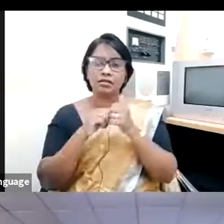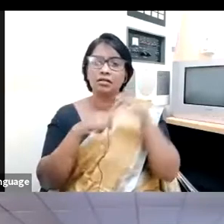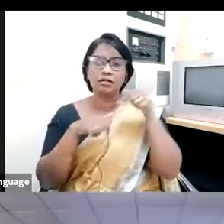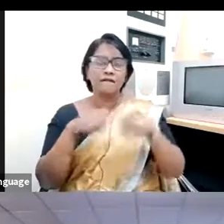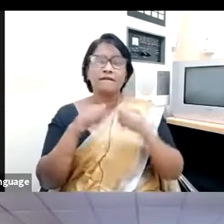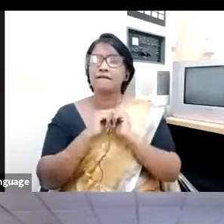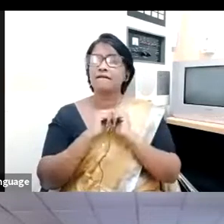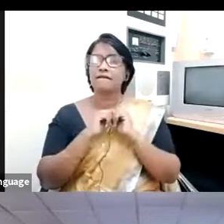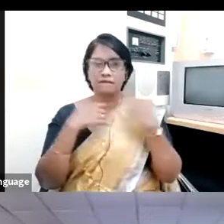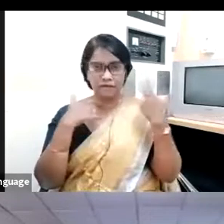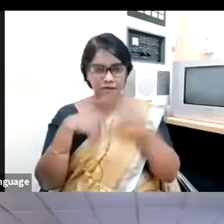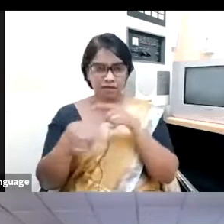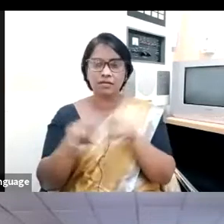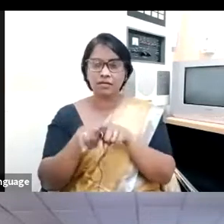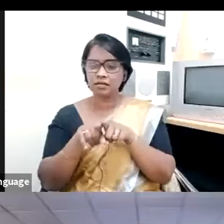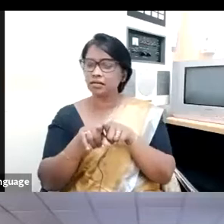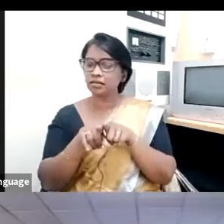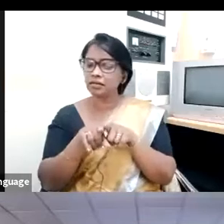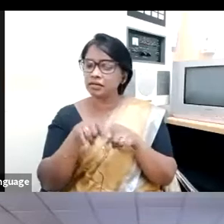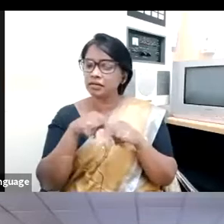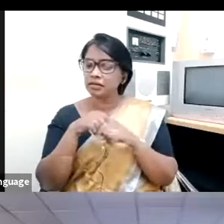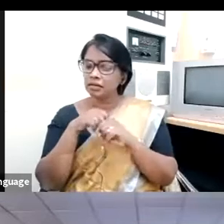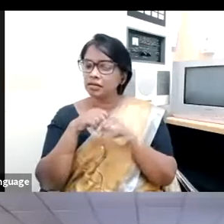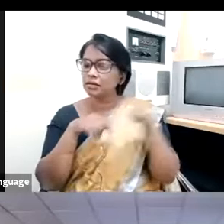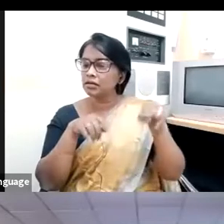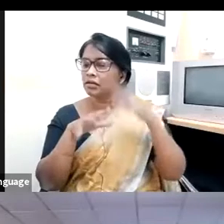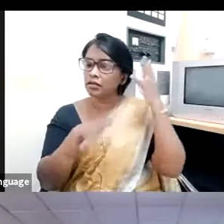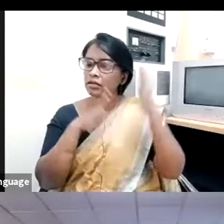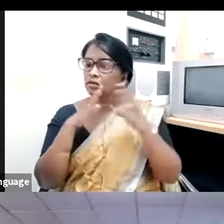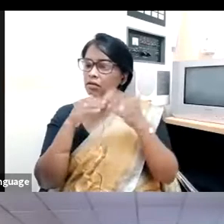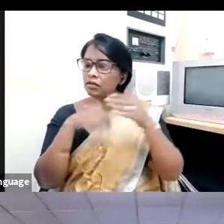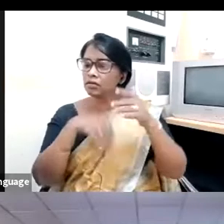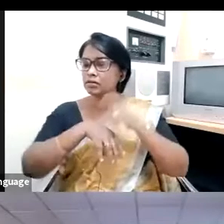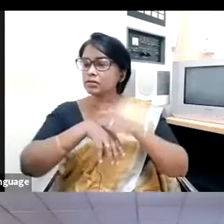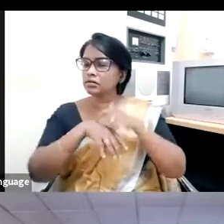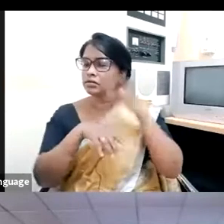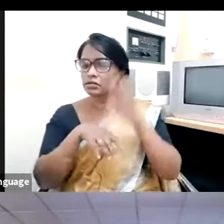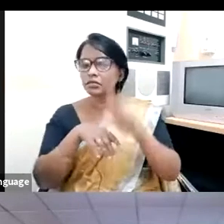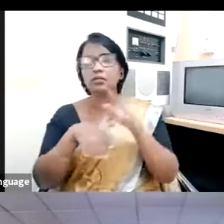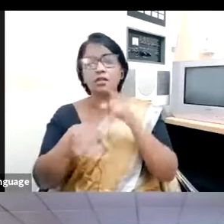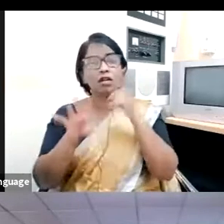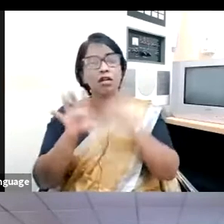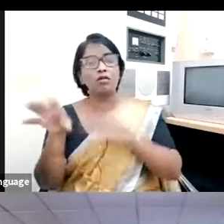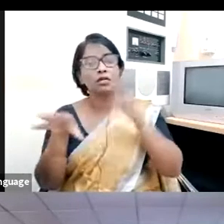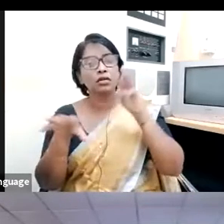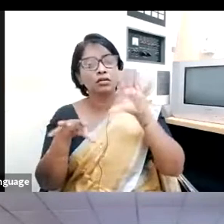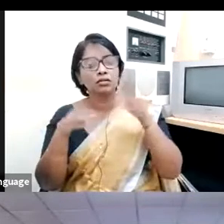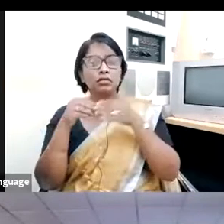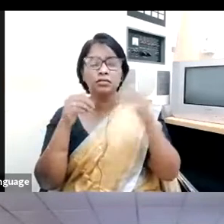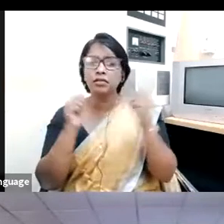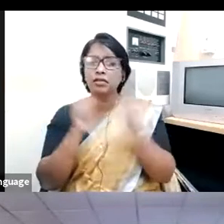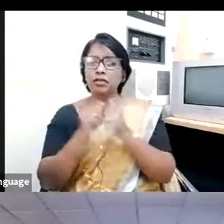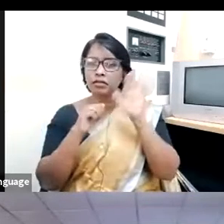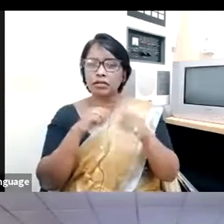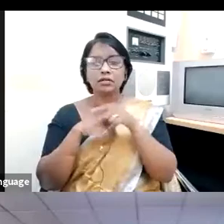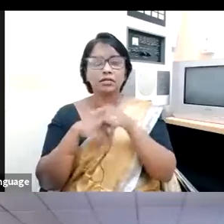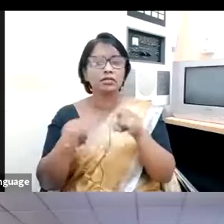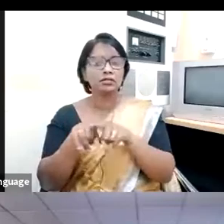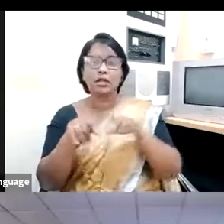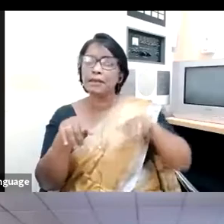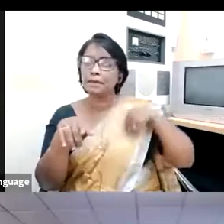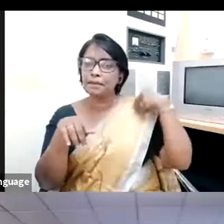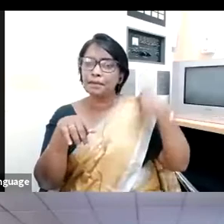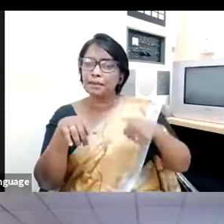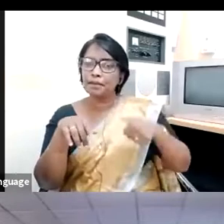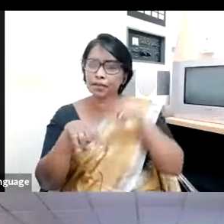is what has happened to the planet. And for 35 years, 34 years, we basically ignored the